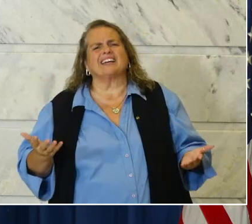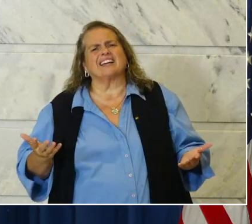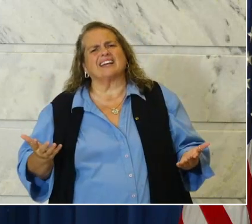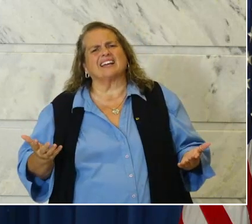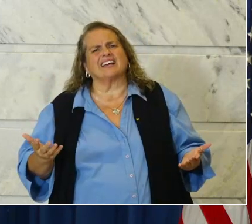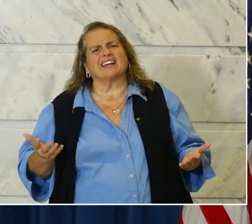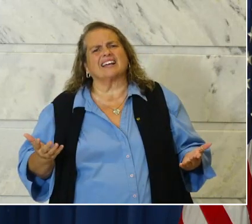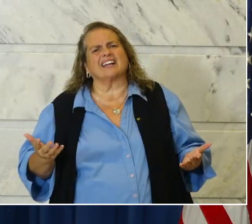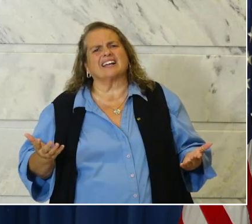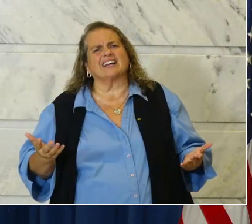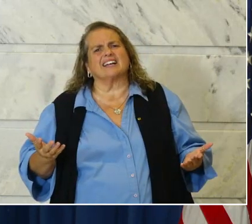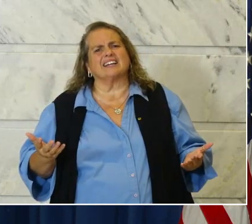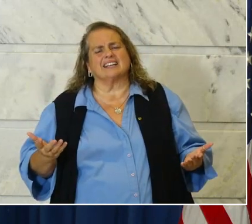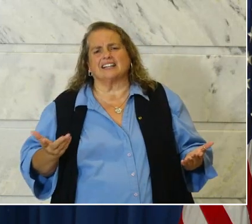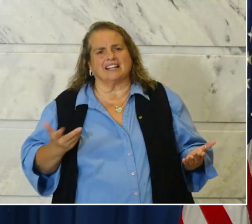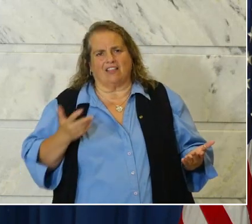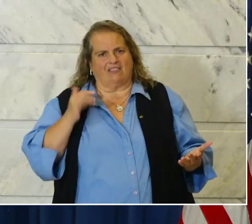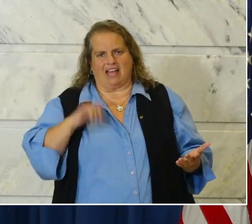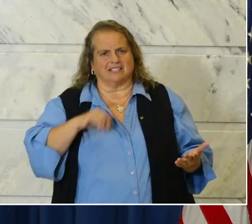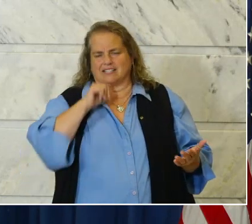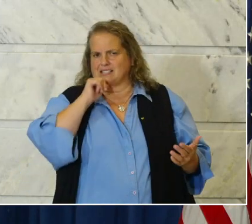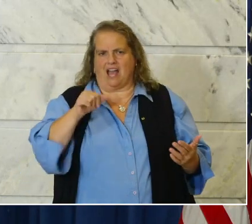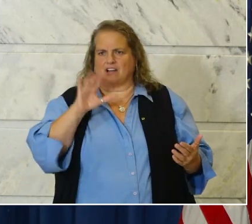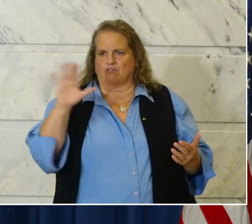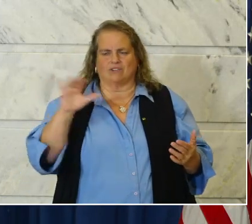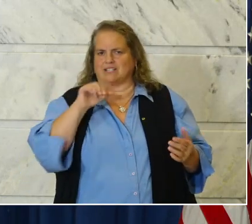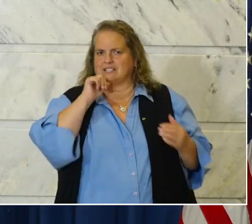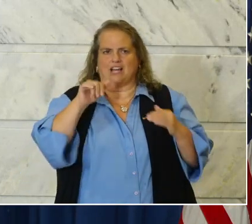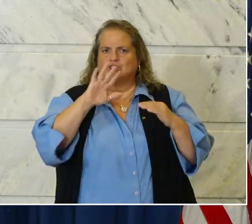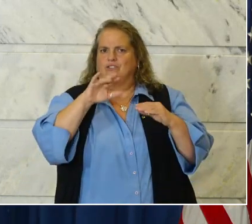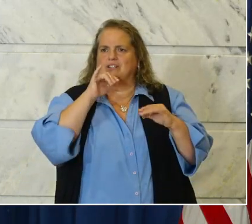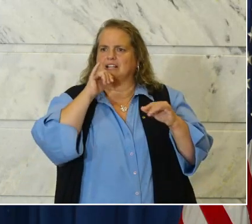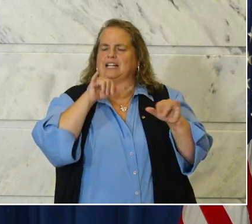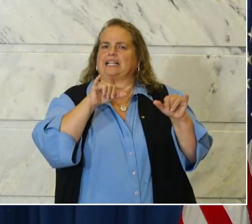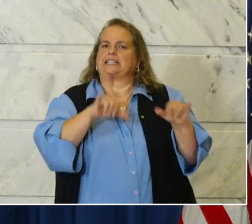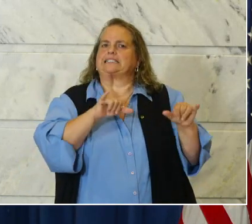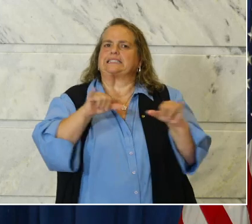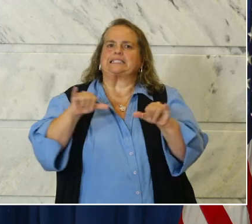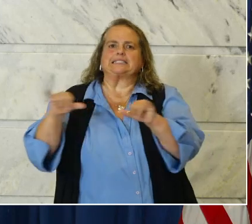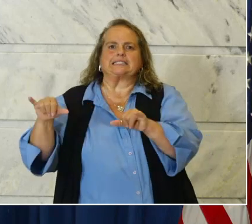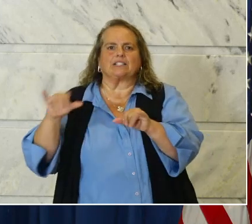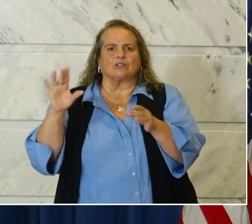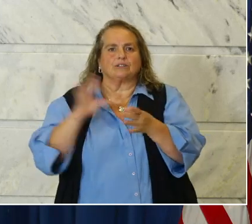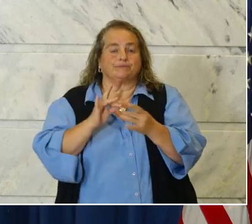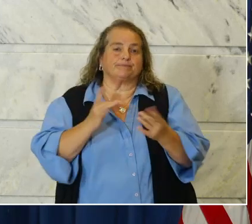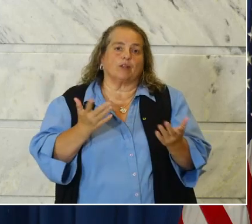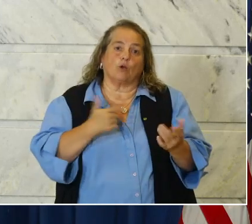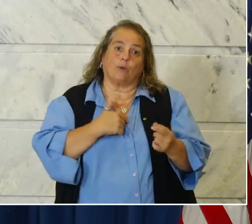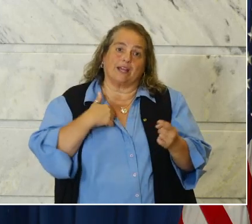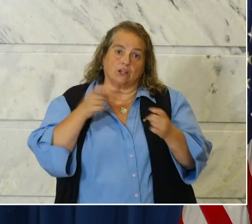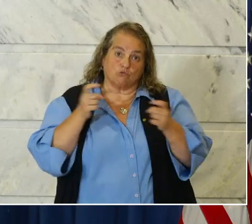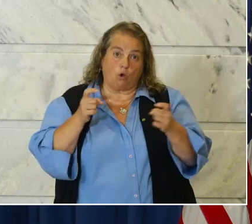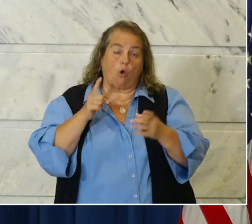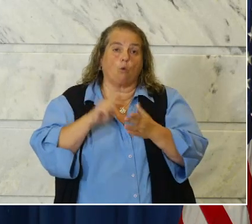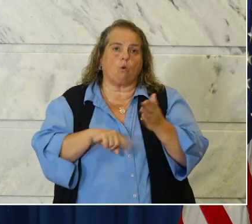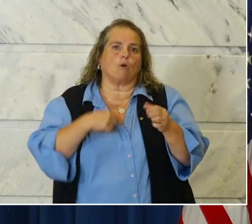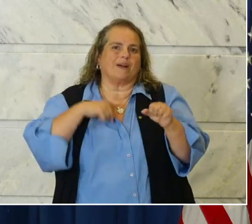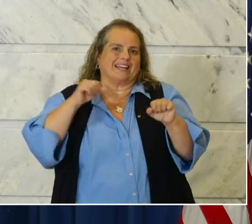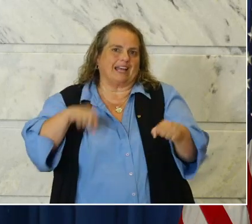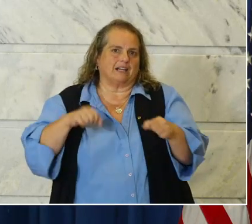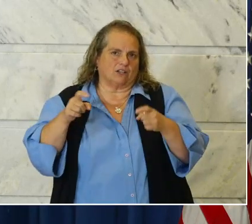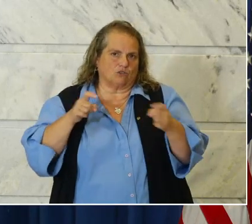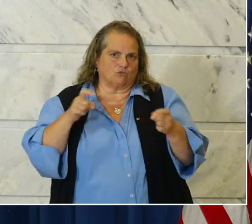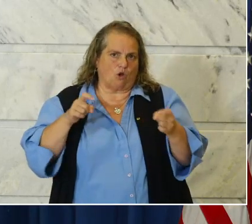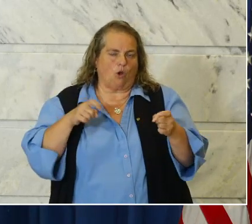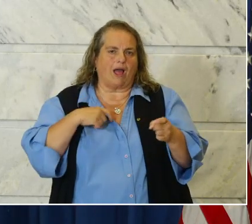and then protests going on. We can control what we can control. I need